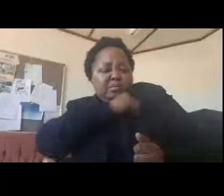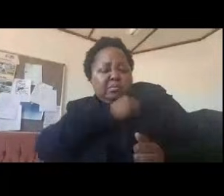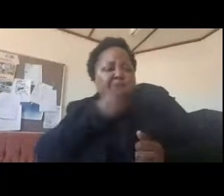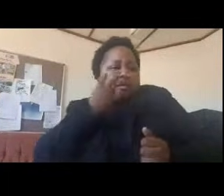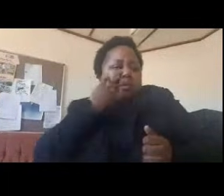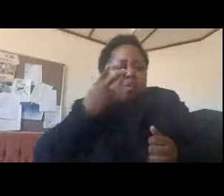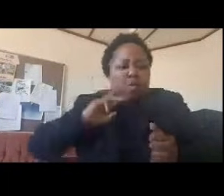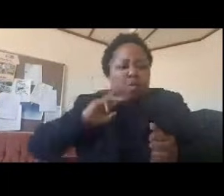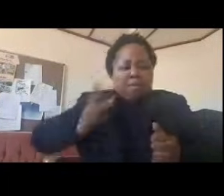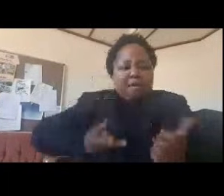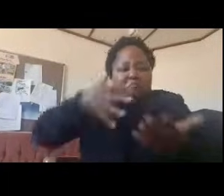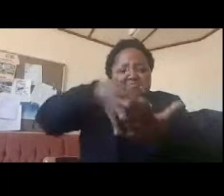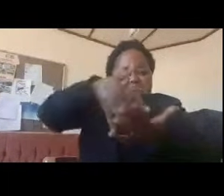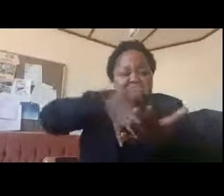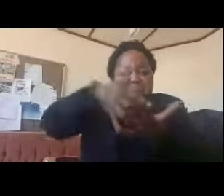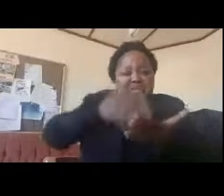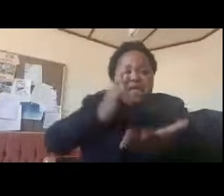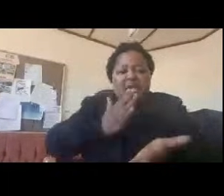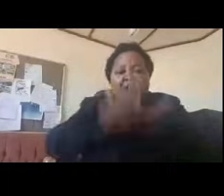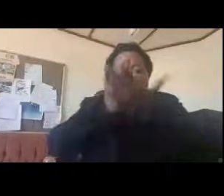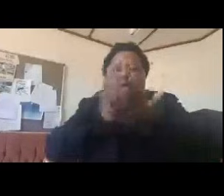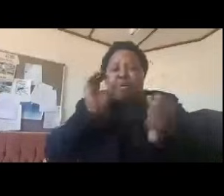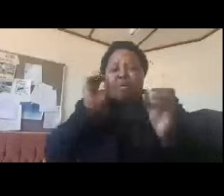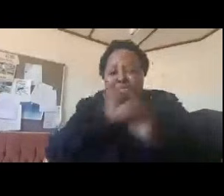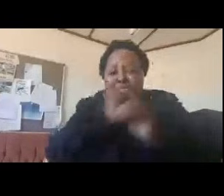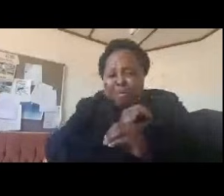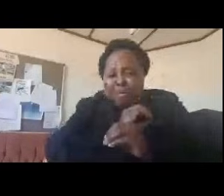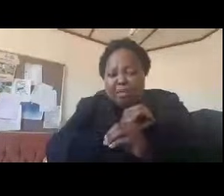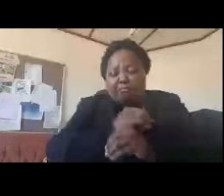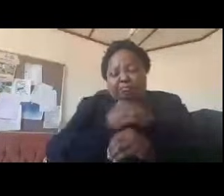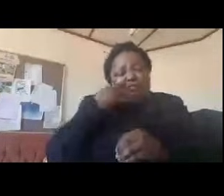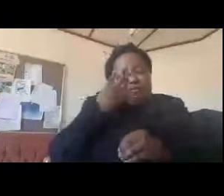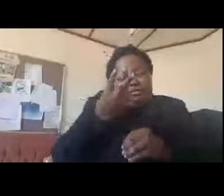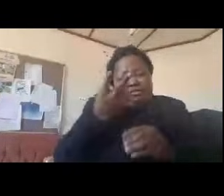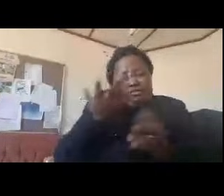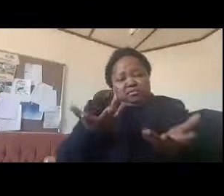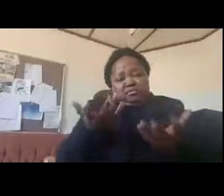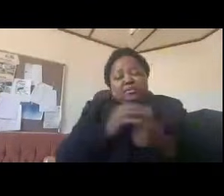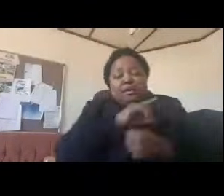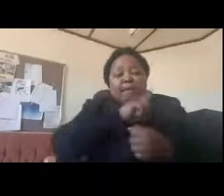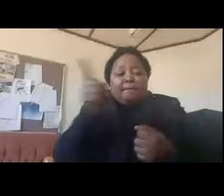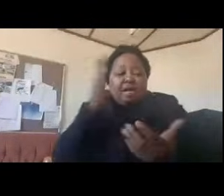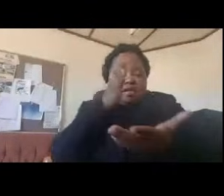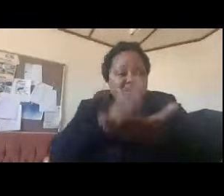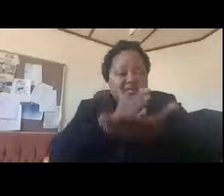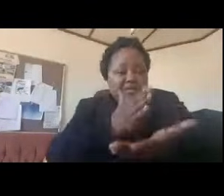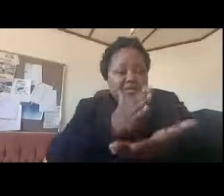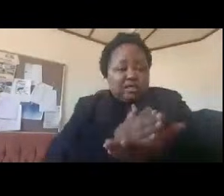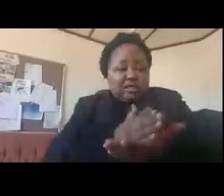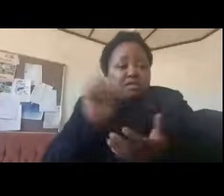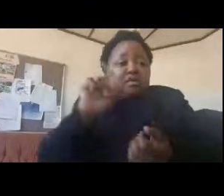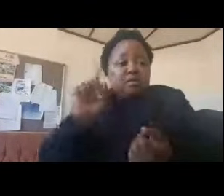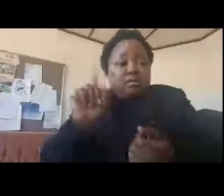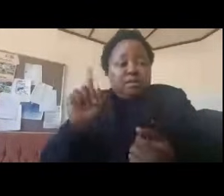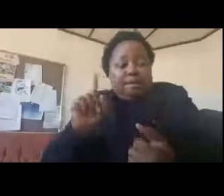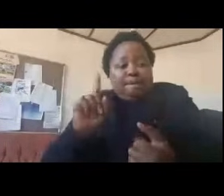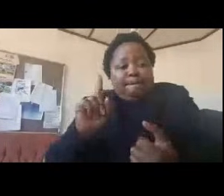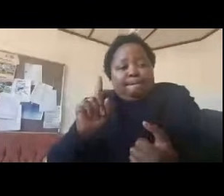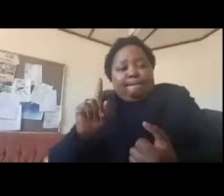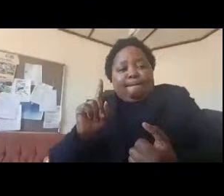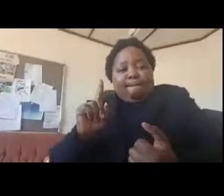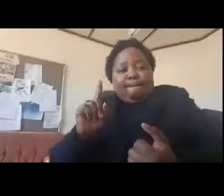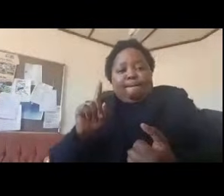her. She's like a child. But the reality is that this belief makes